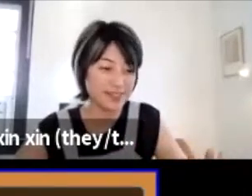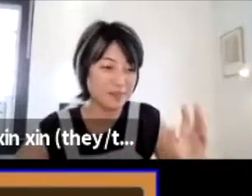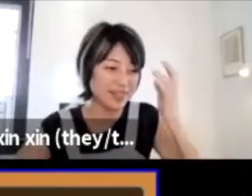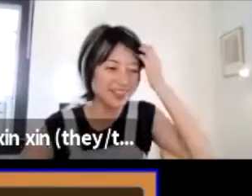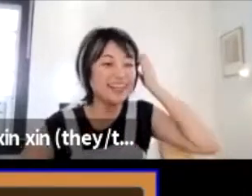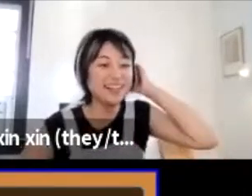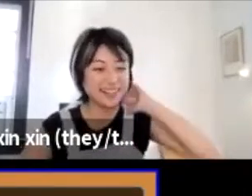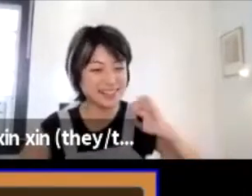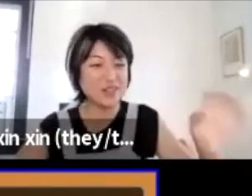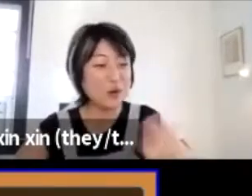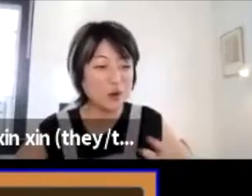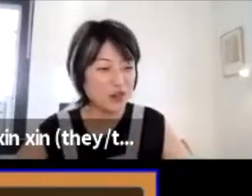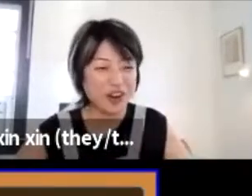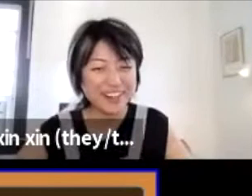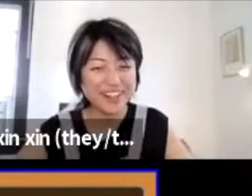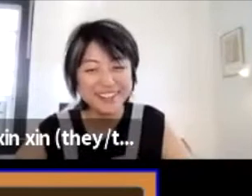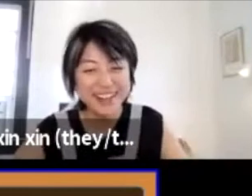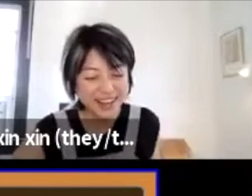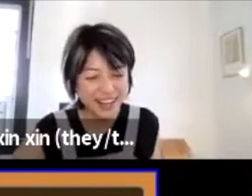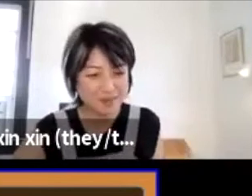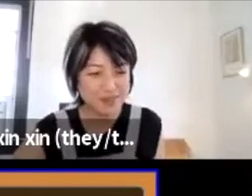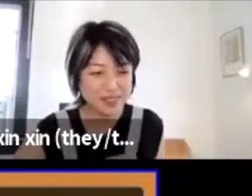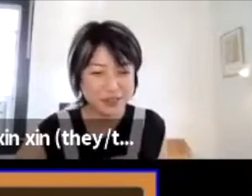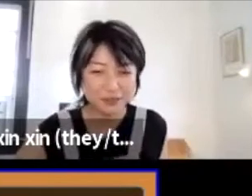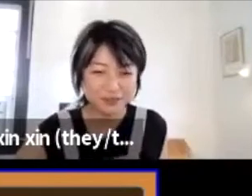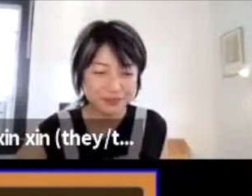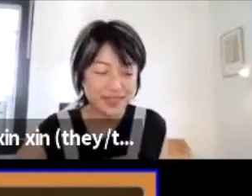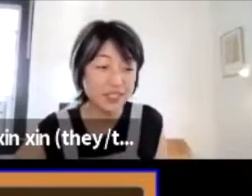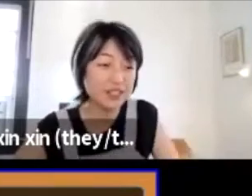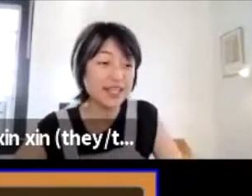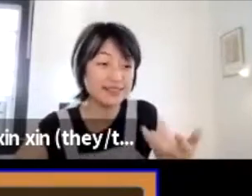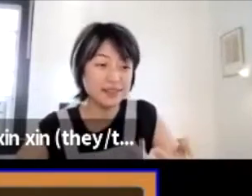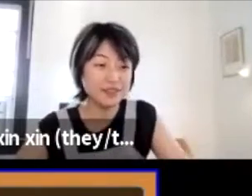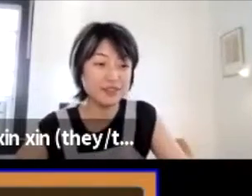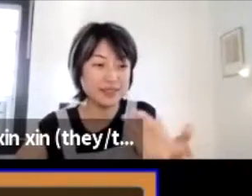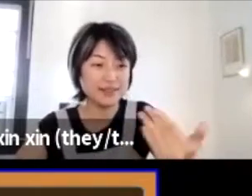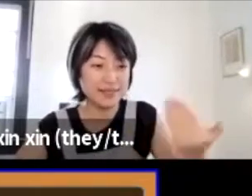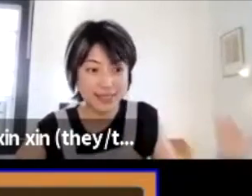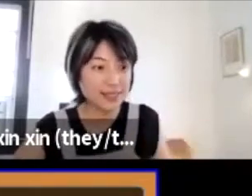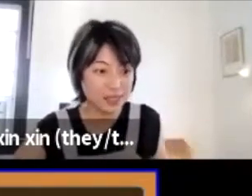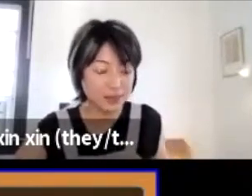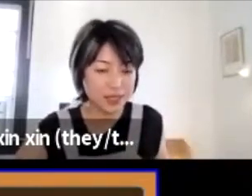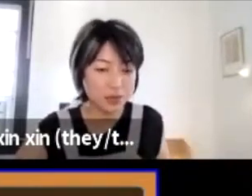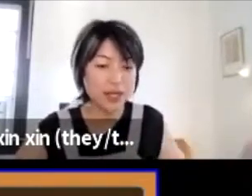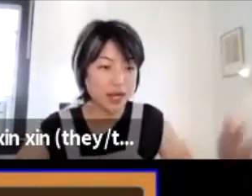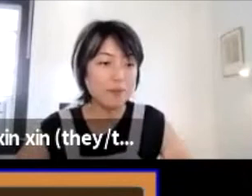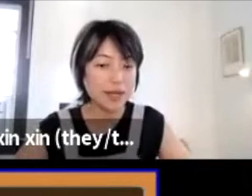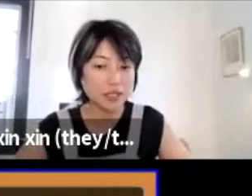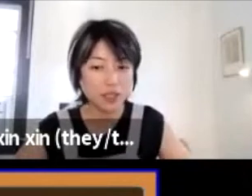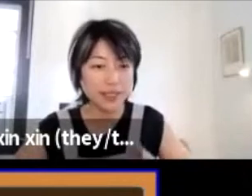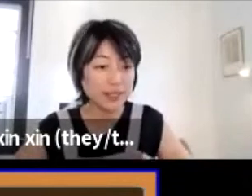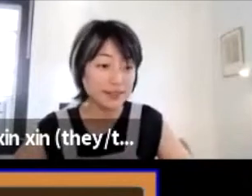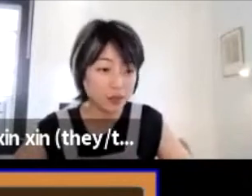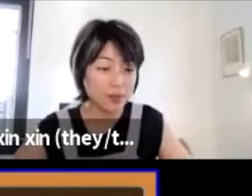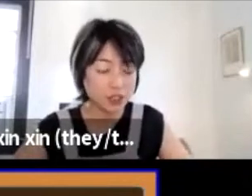logging system, like doesn't know who you are. So if you get disconnected by the network and come back,